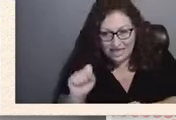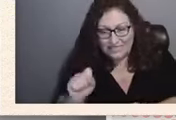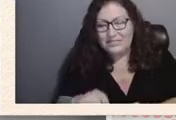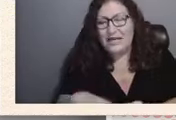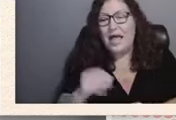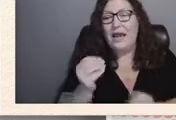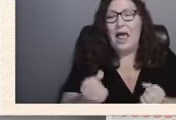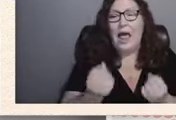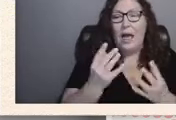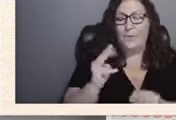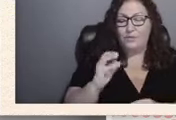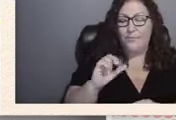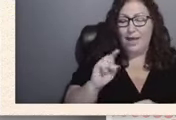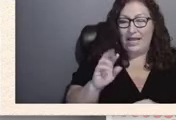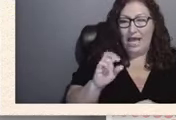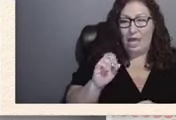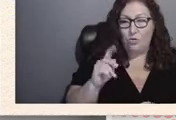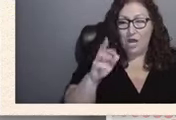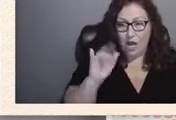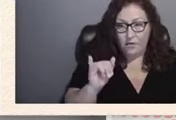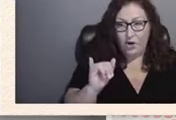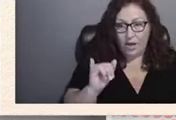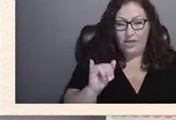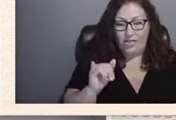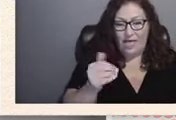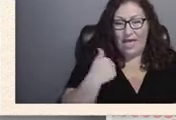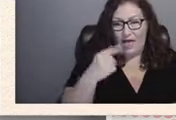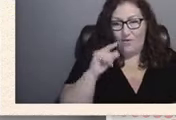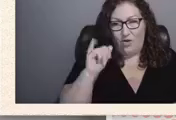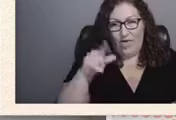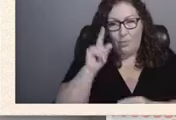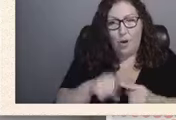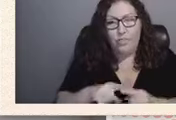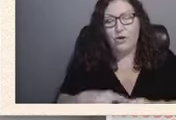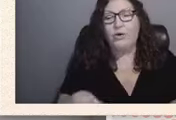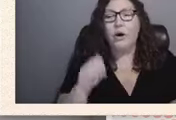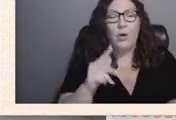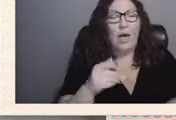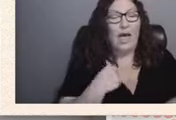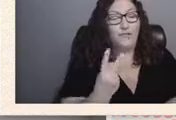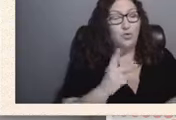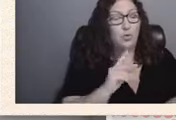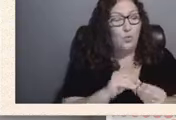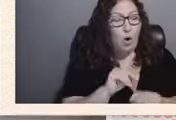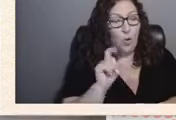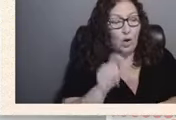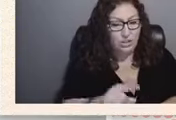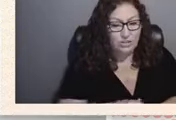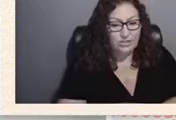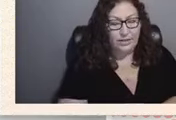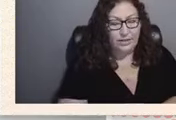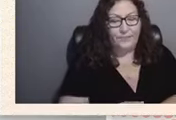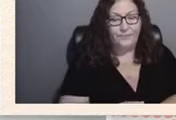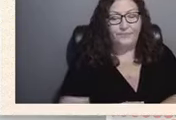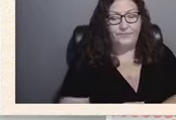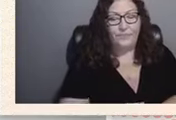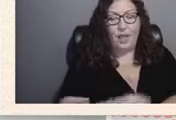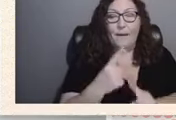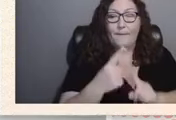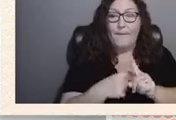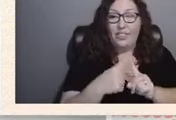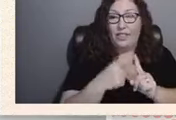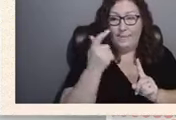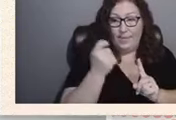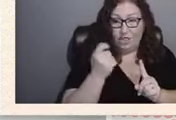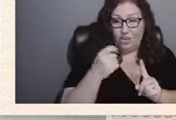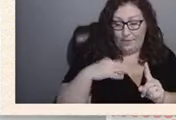recovery there was for that brother. Gotcha. All right, so we just have two more questions here. Yep. Can a monthly pension benefit be